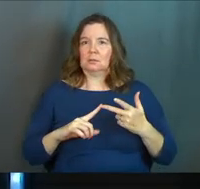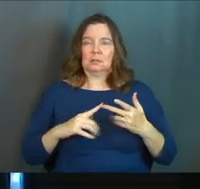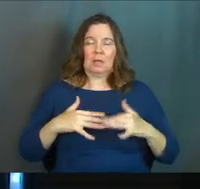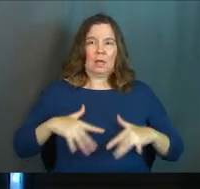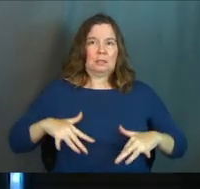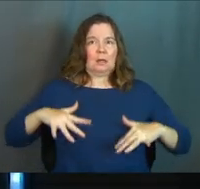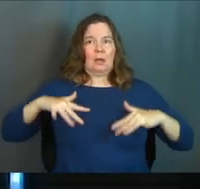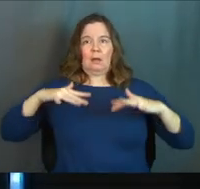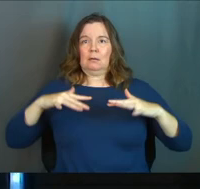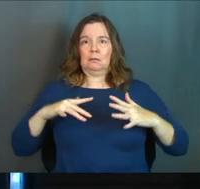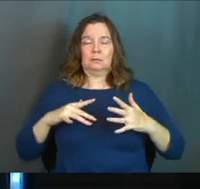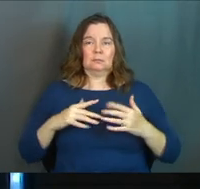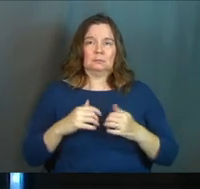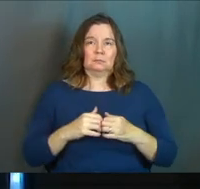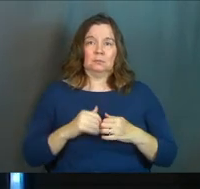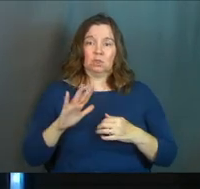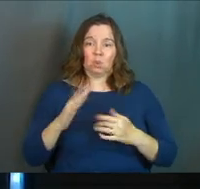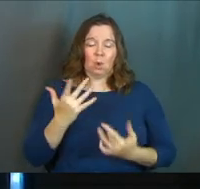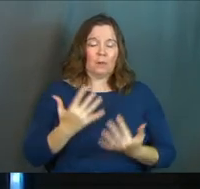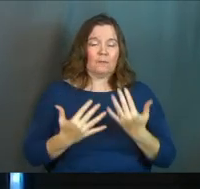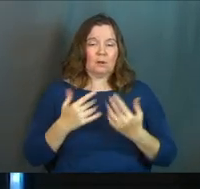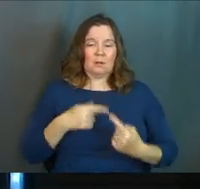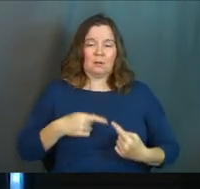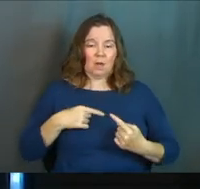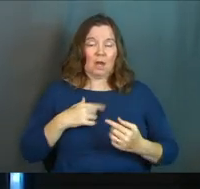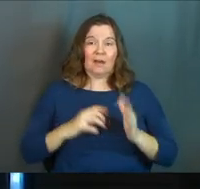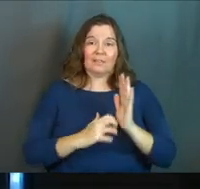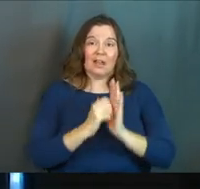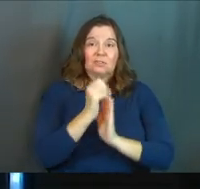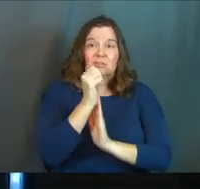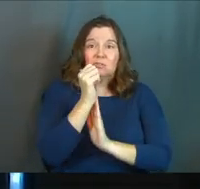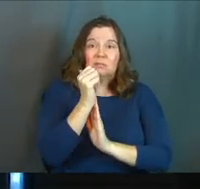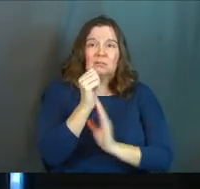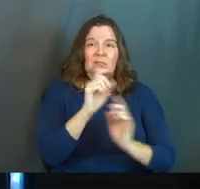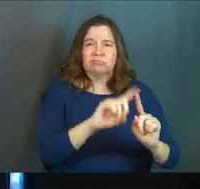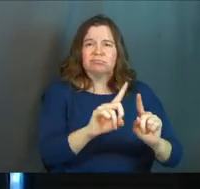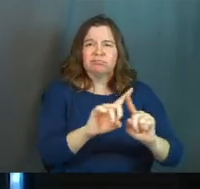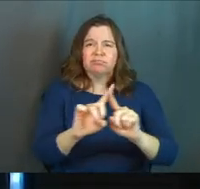of anxiety. You're in the furnace of cancer.